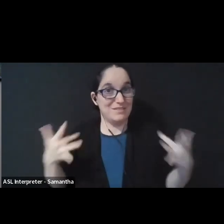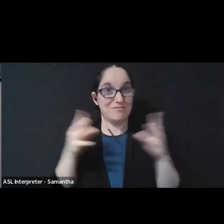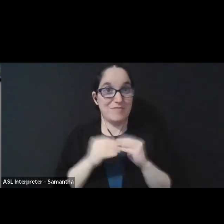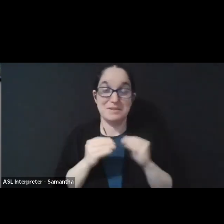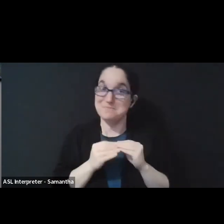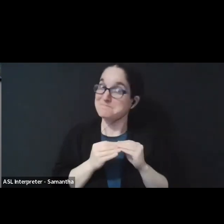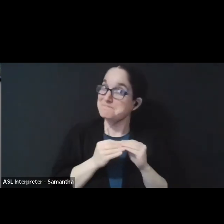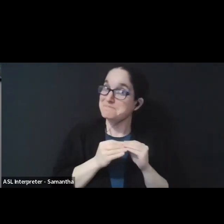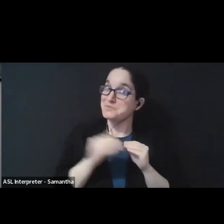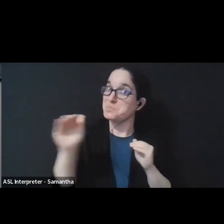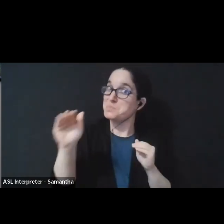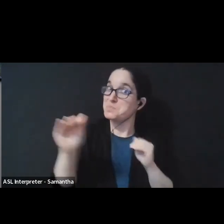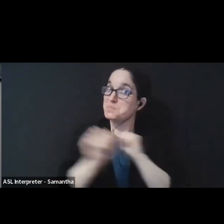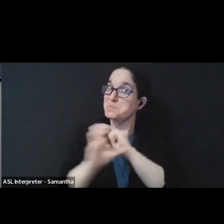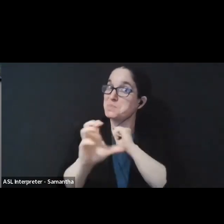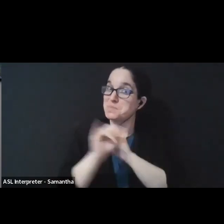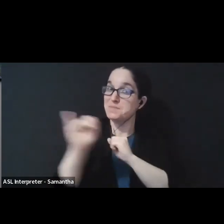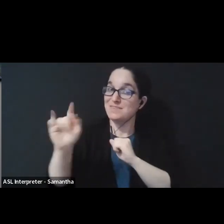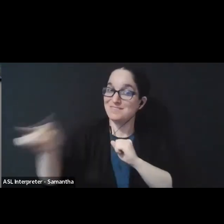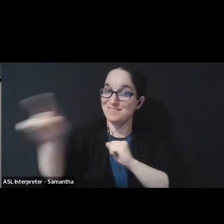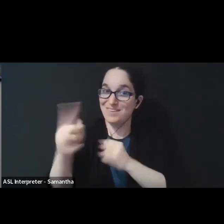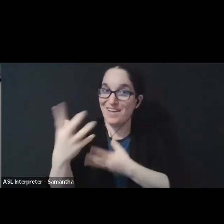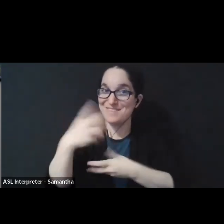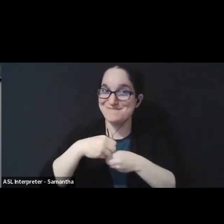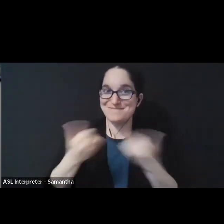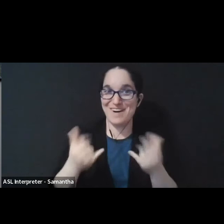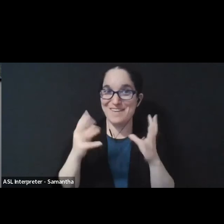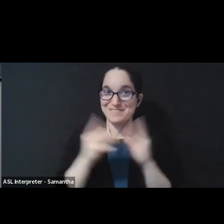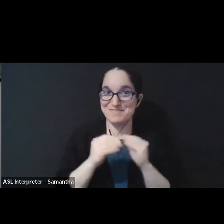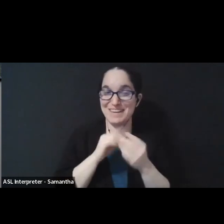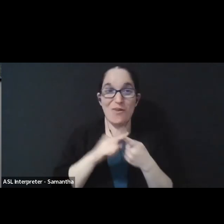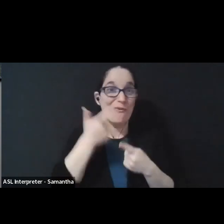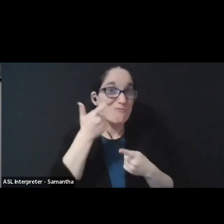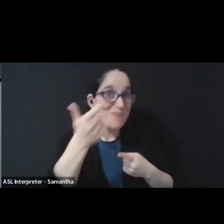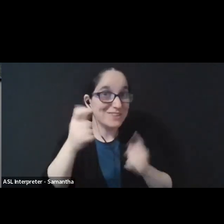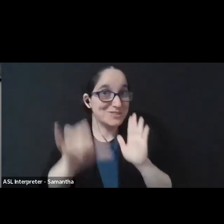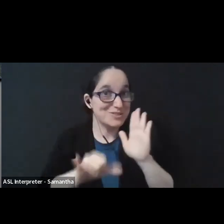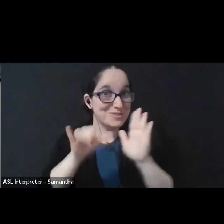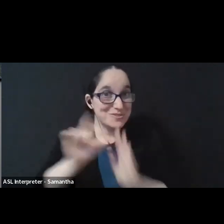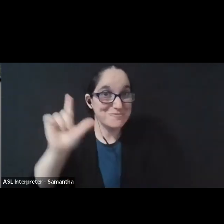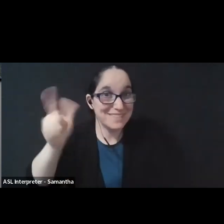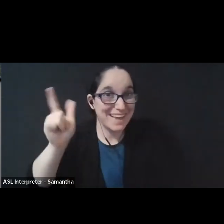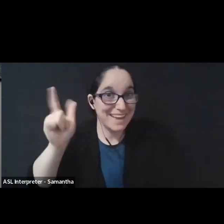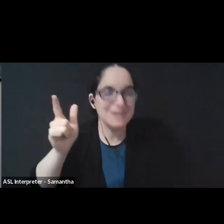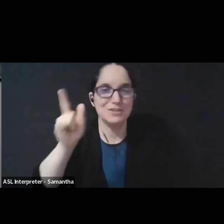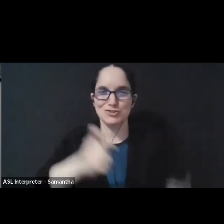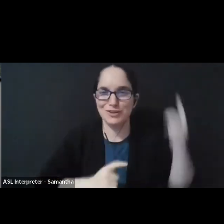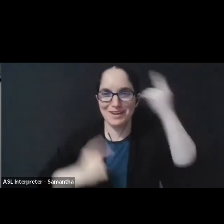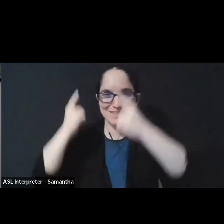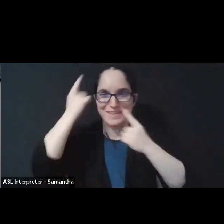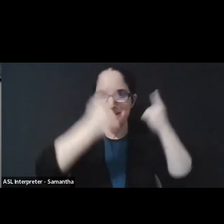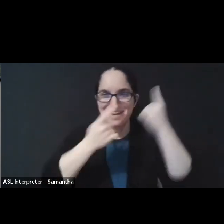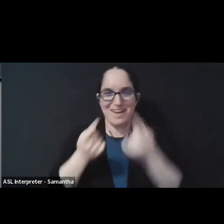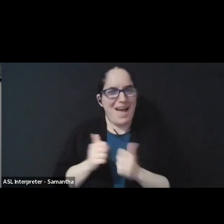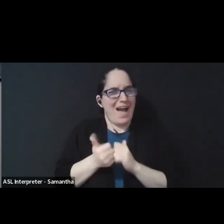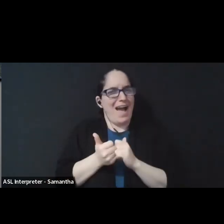plug for those of you who may be on the line or in the audience or watching on YouTube after the fact, that to consider this a potential